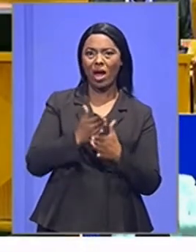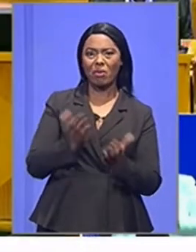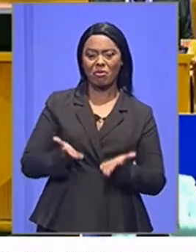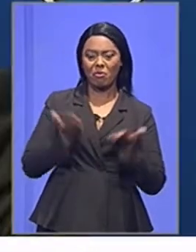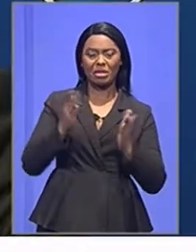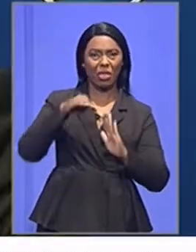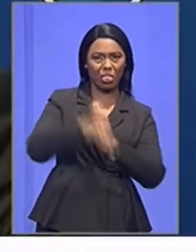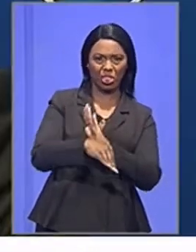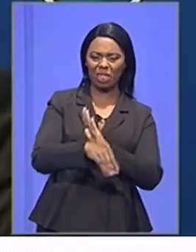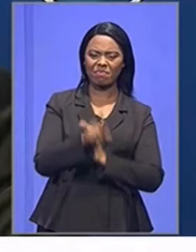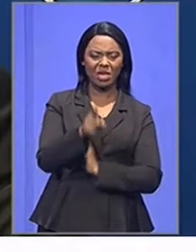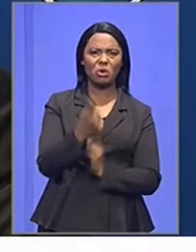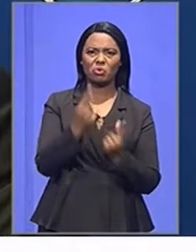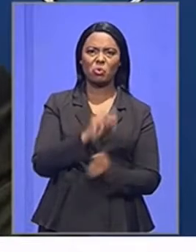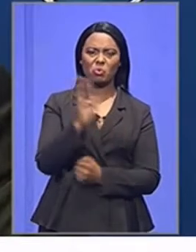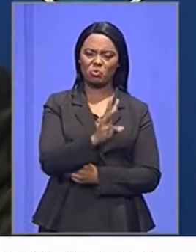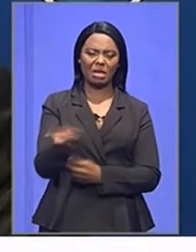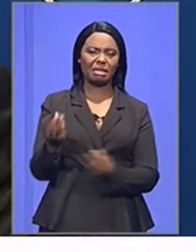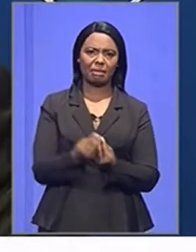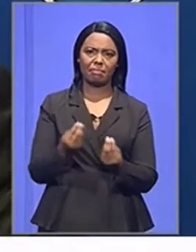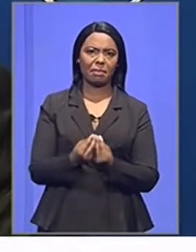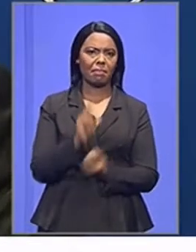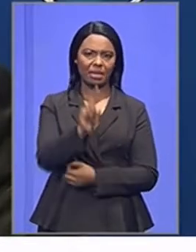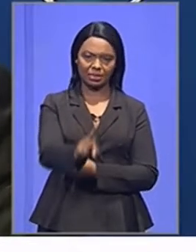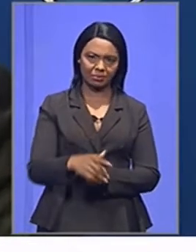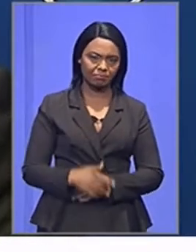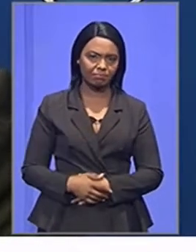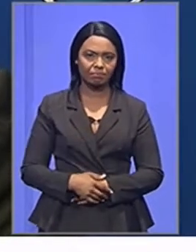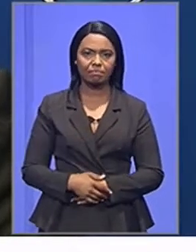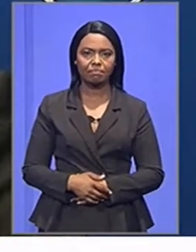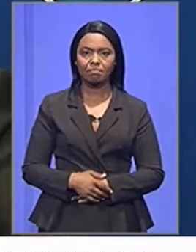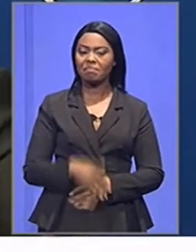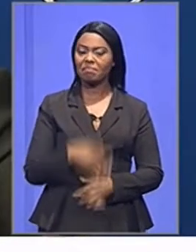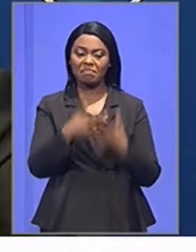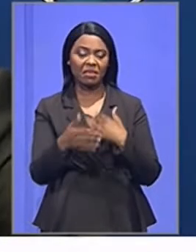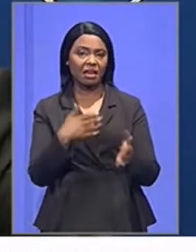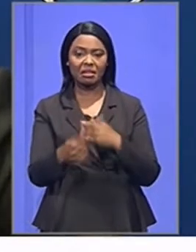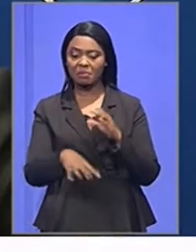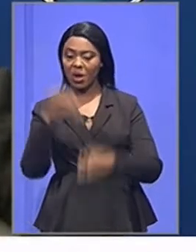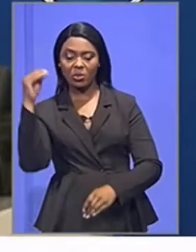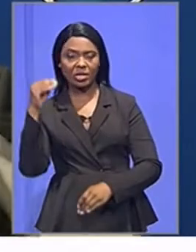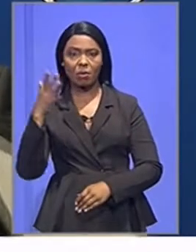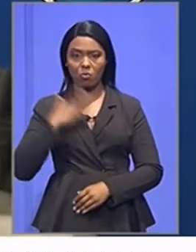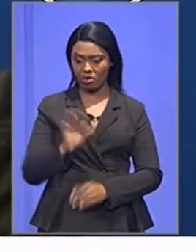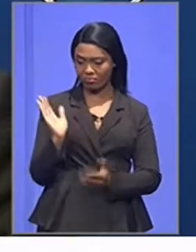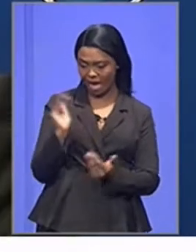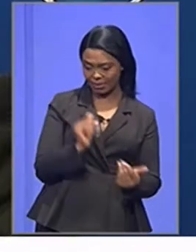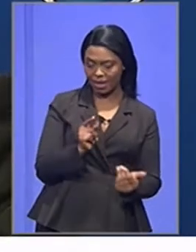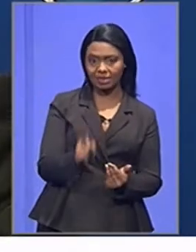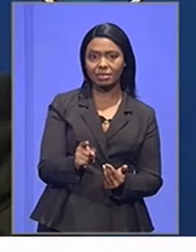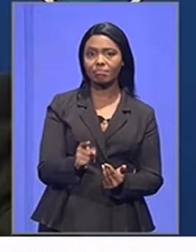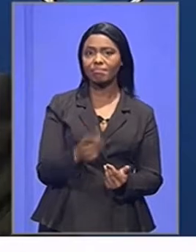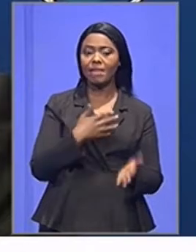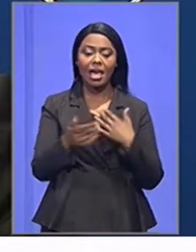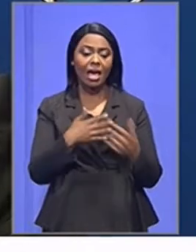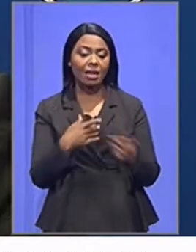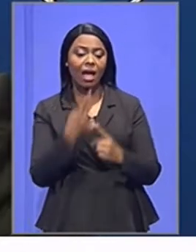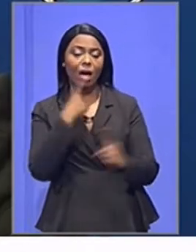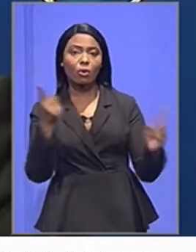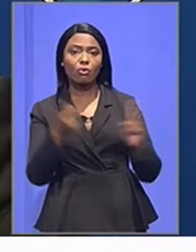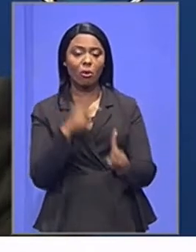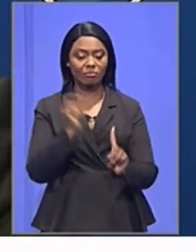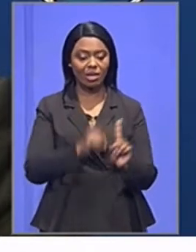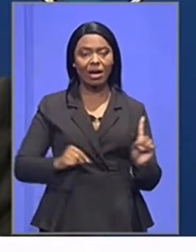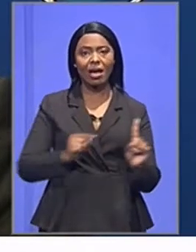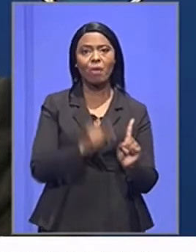dikgato. I'm yet to see the outcome of any interventions or any announcement by the president that